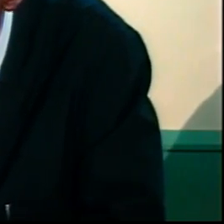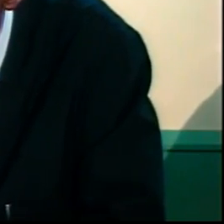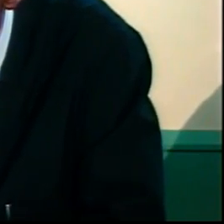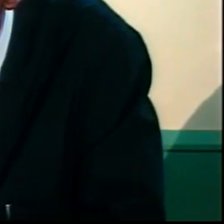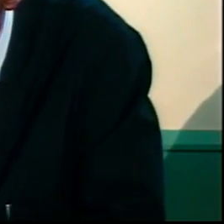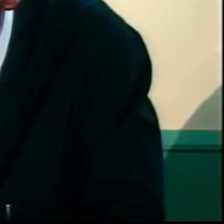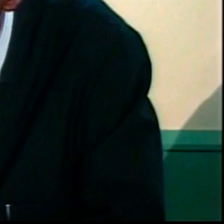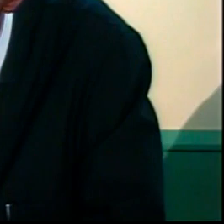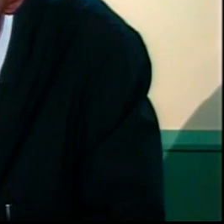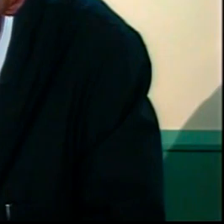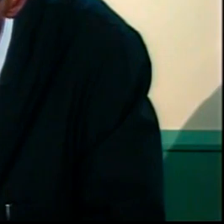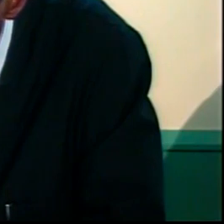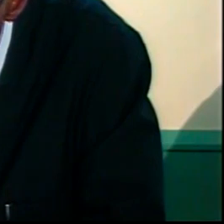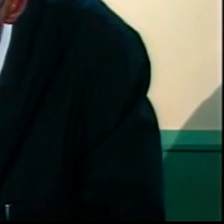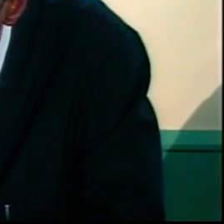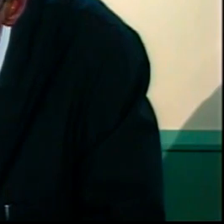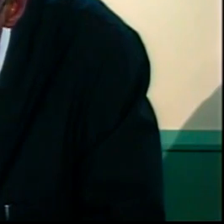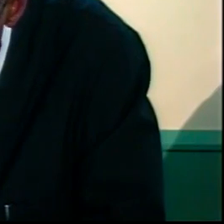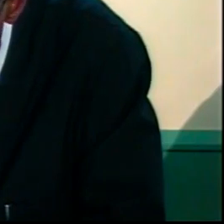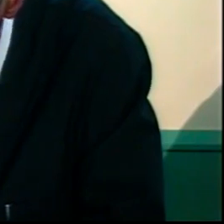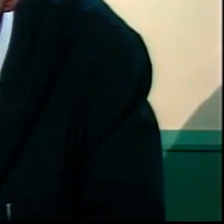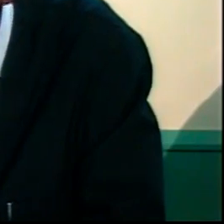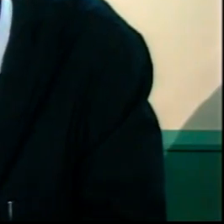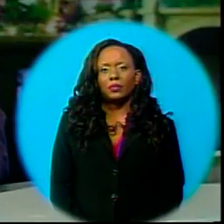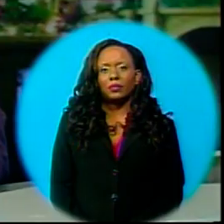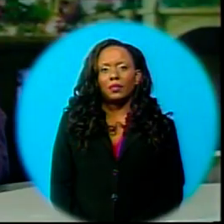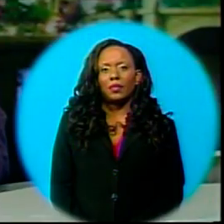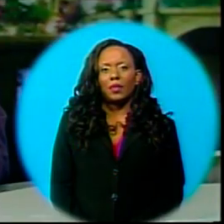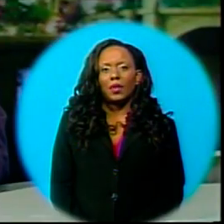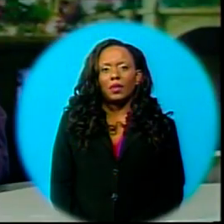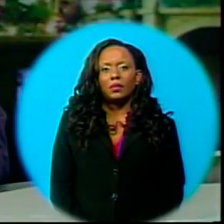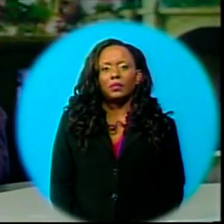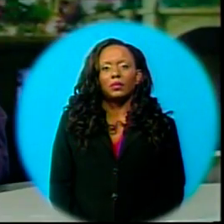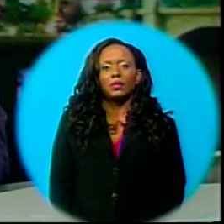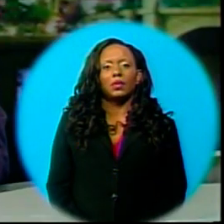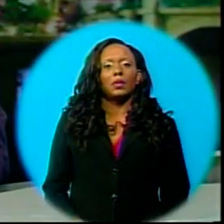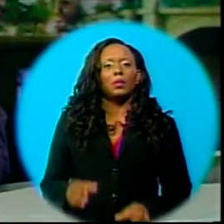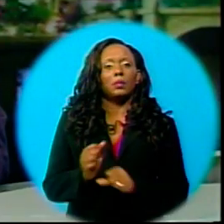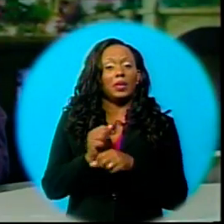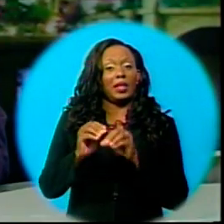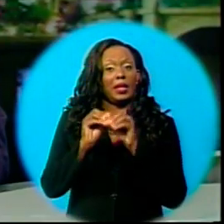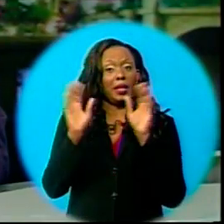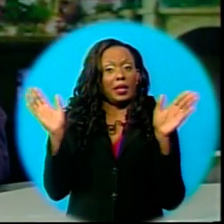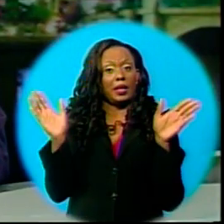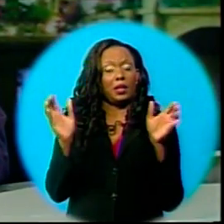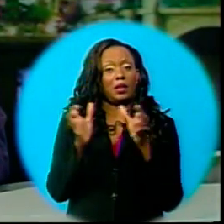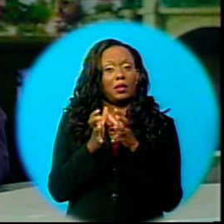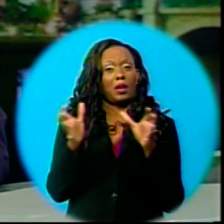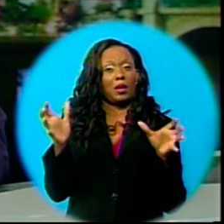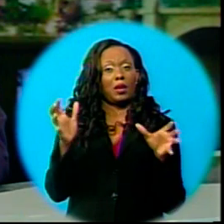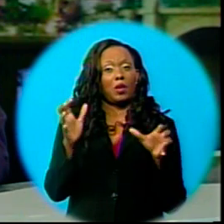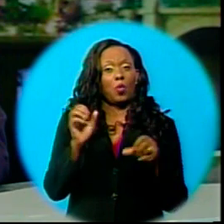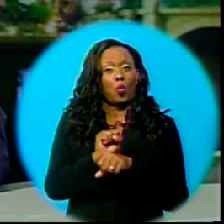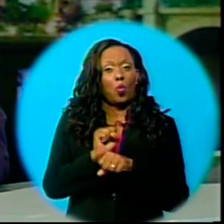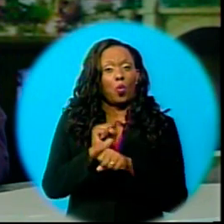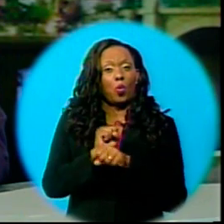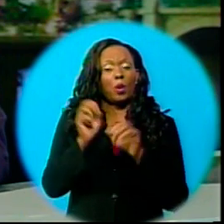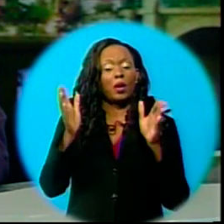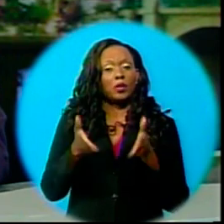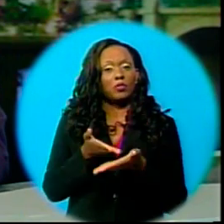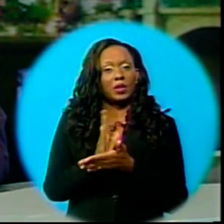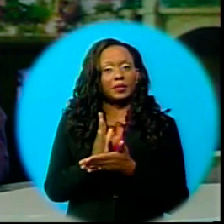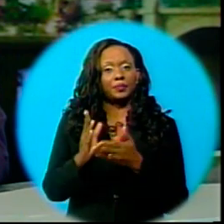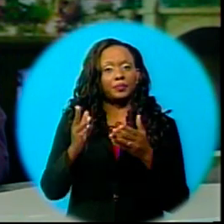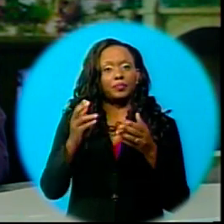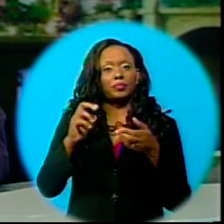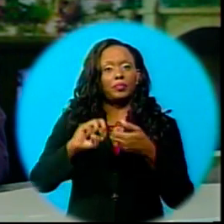29, subsection 4 of the Act. The tribunal clarified a number of employment rights issues, including